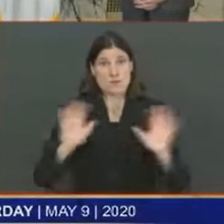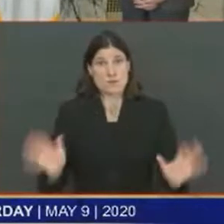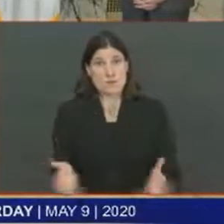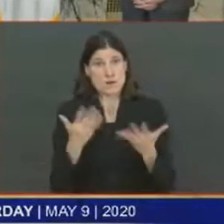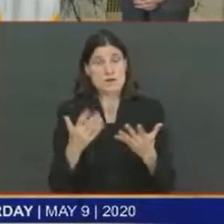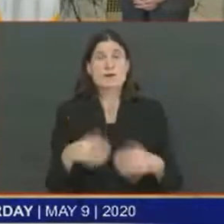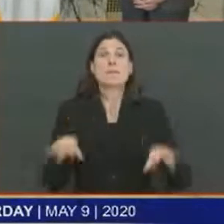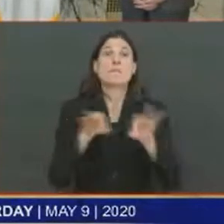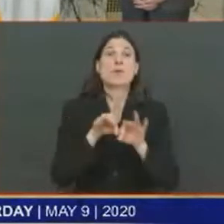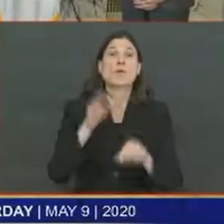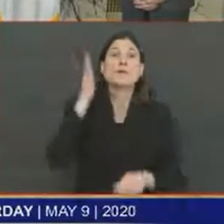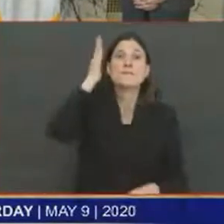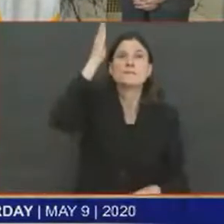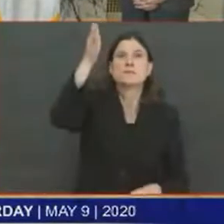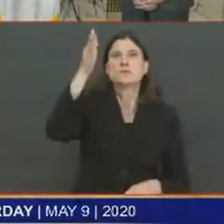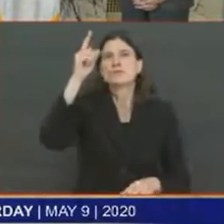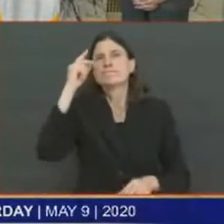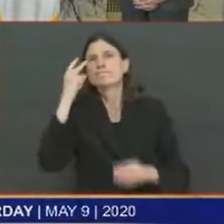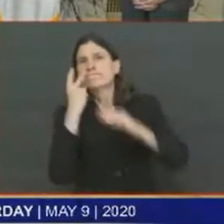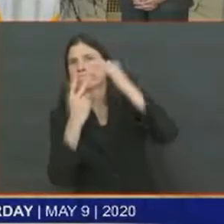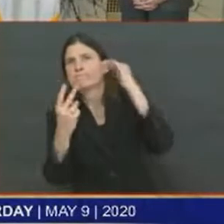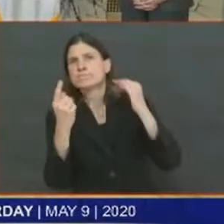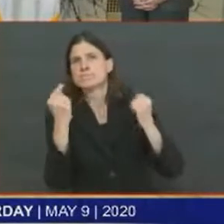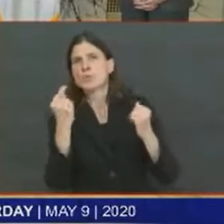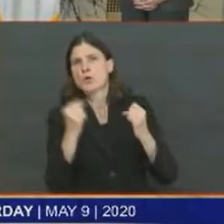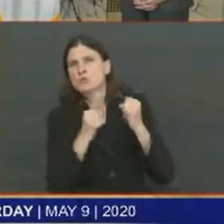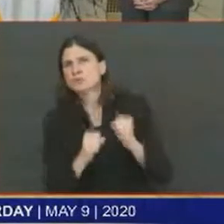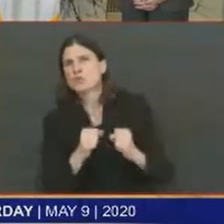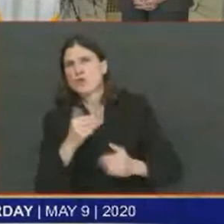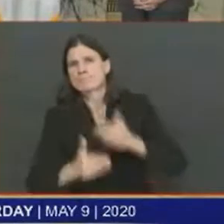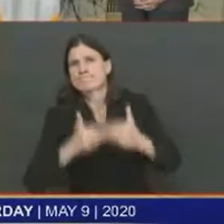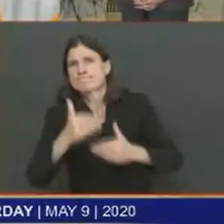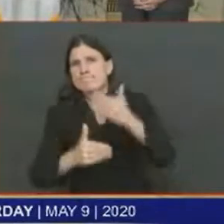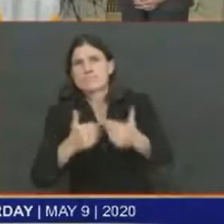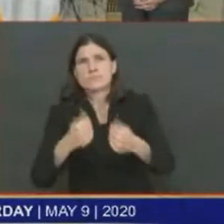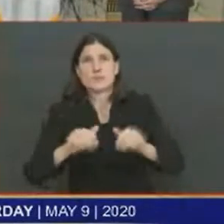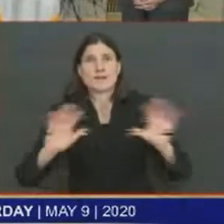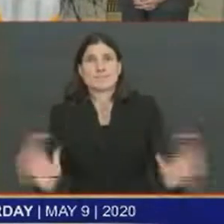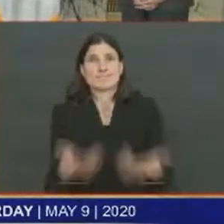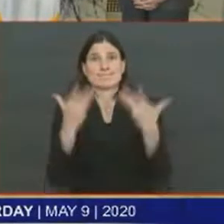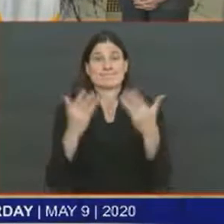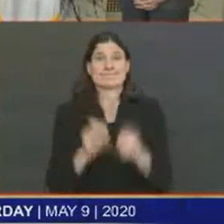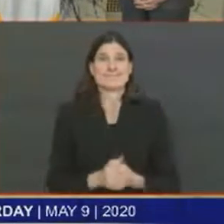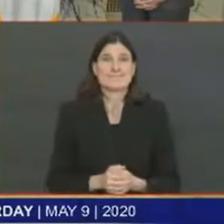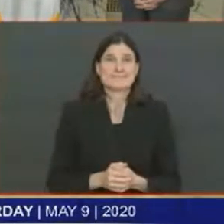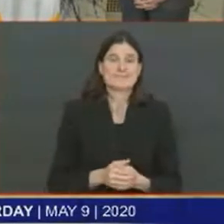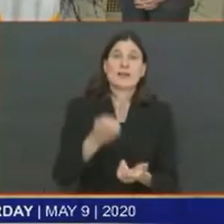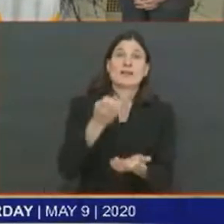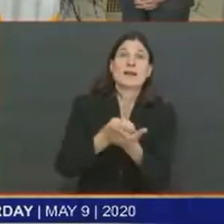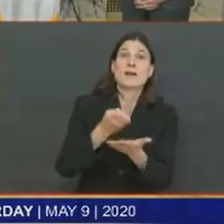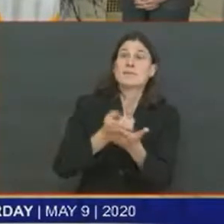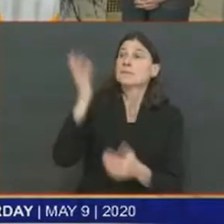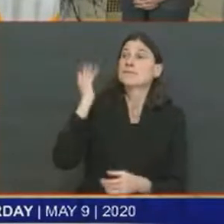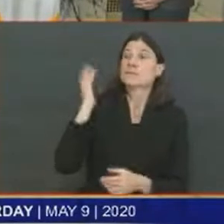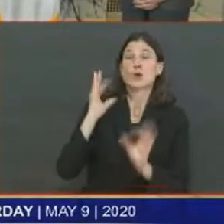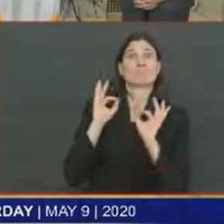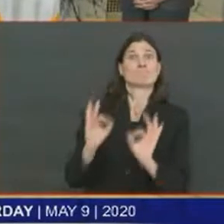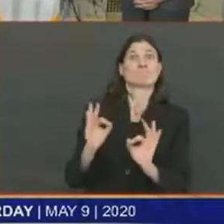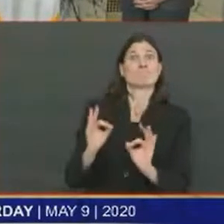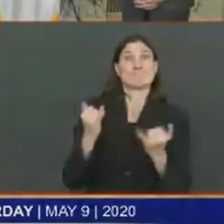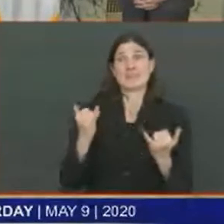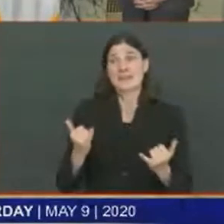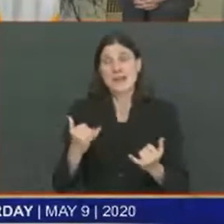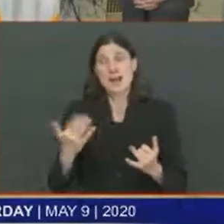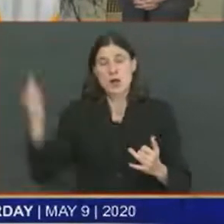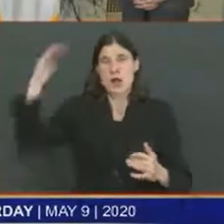economy, again, we cannot just look to do it exactly the way it was, because obviously